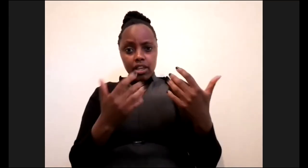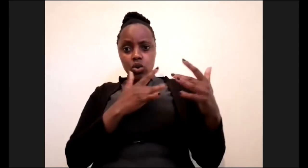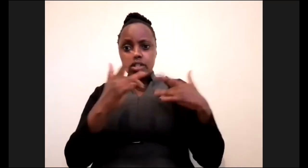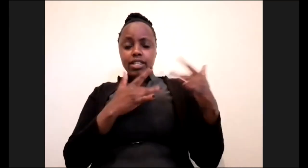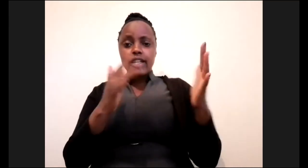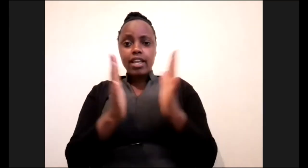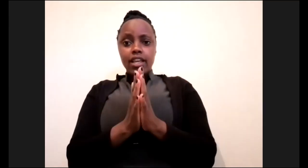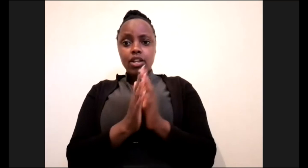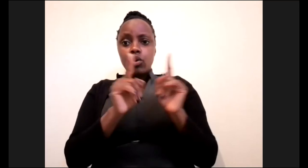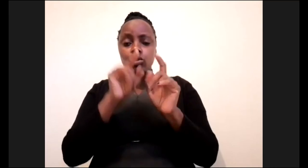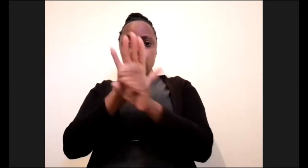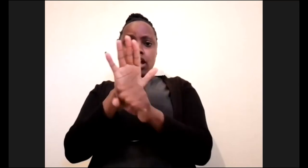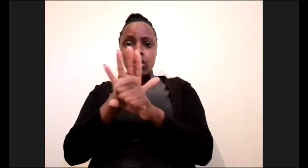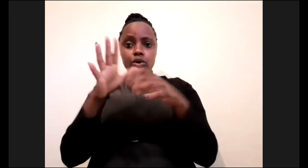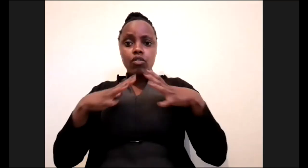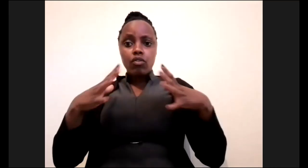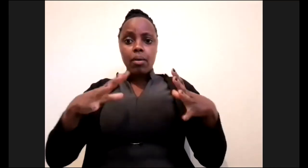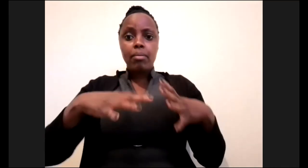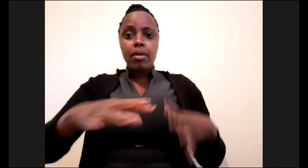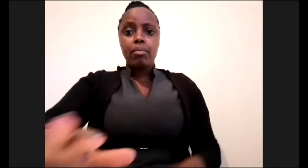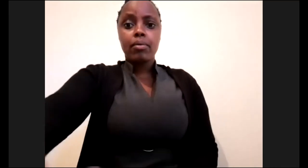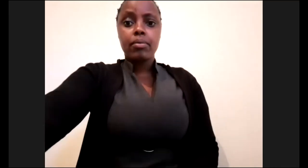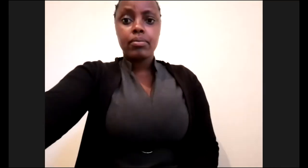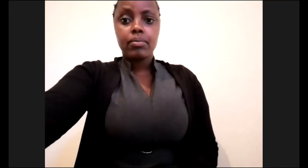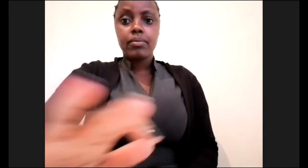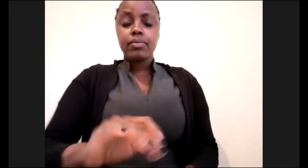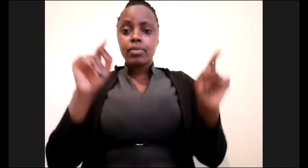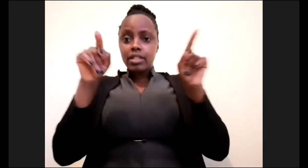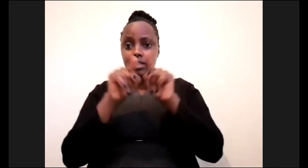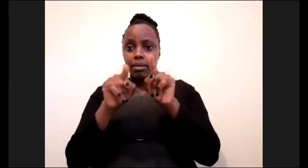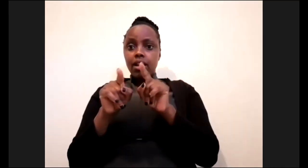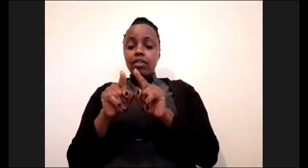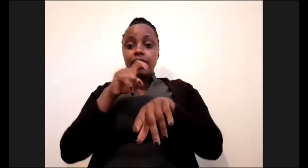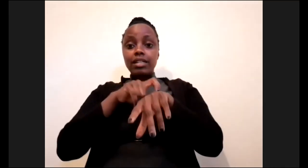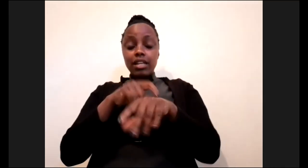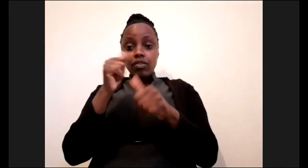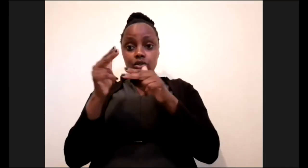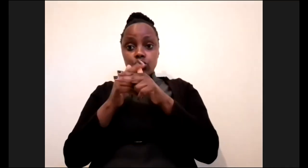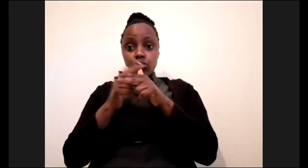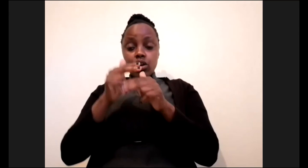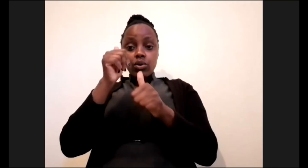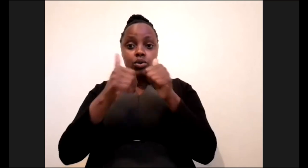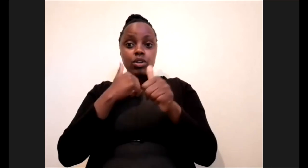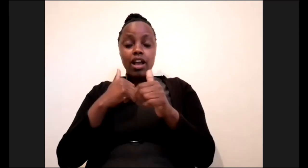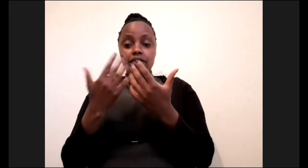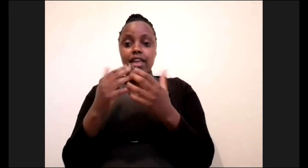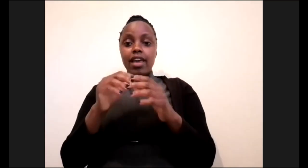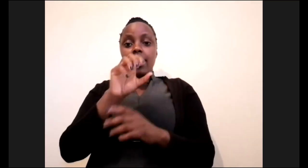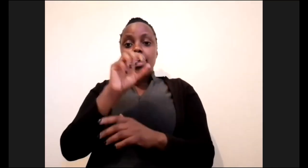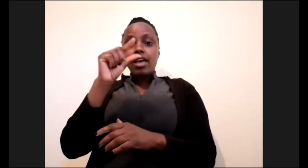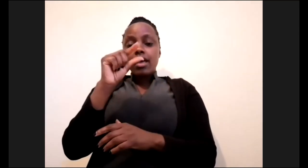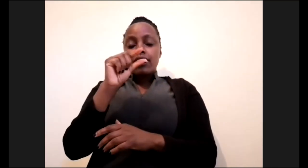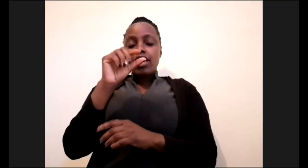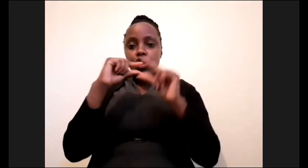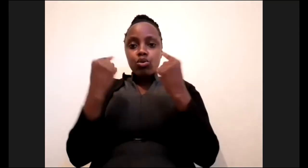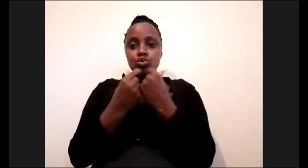lot of people is the legal personality. The second one is the size of a group, and also the